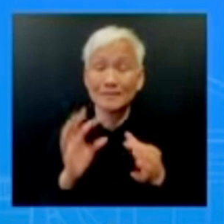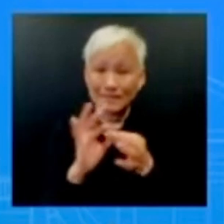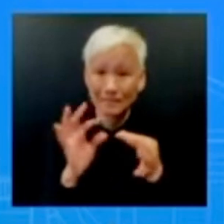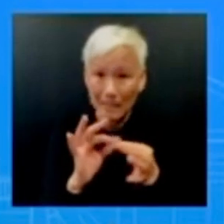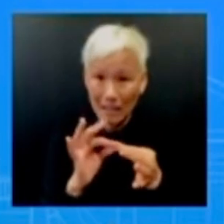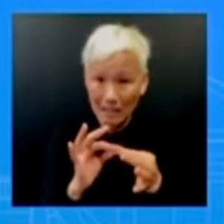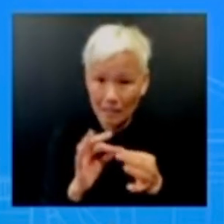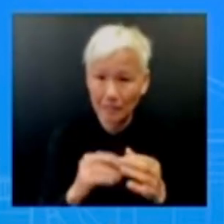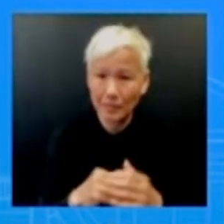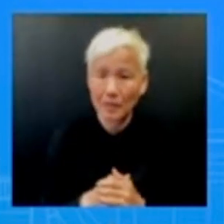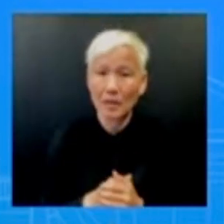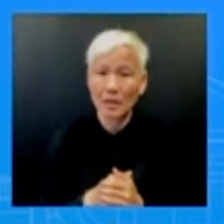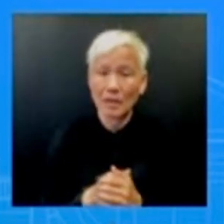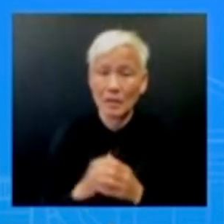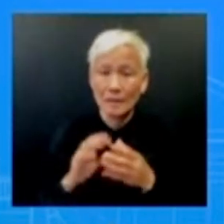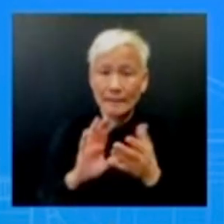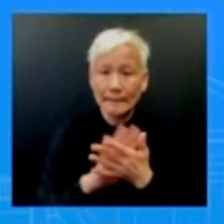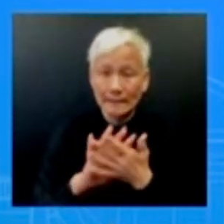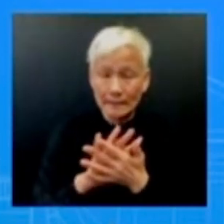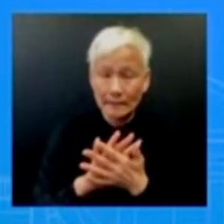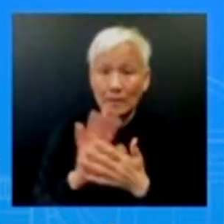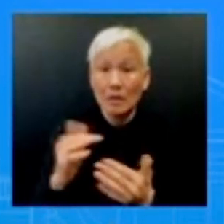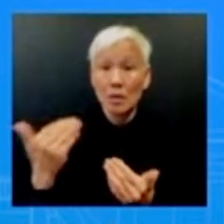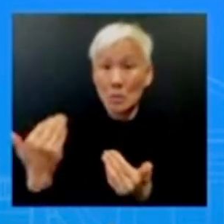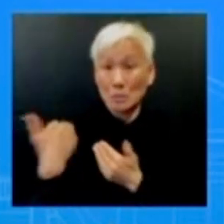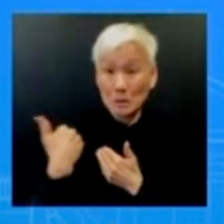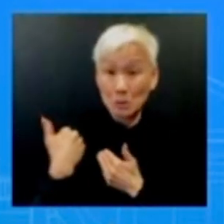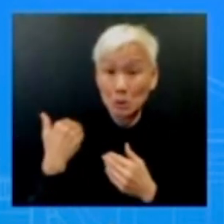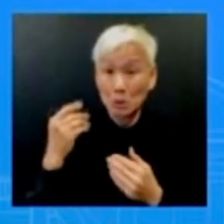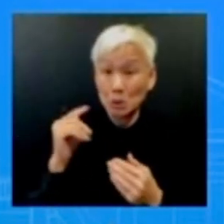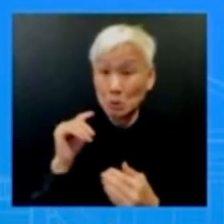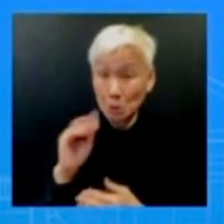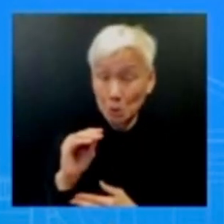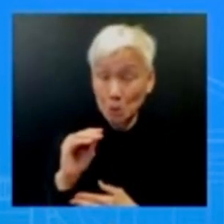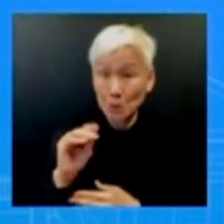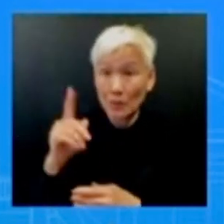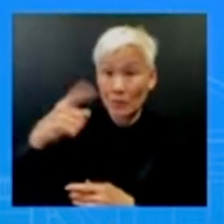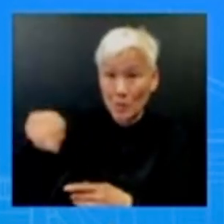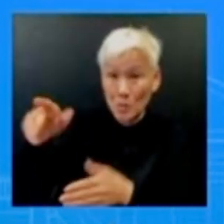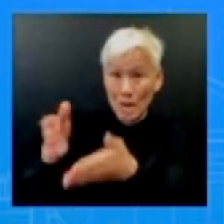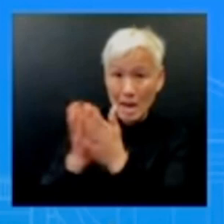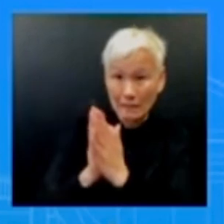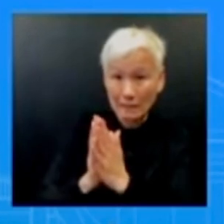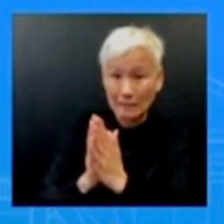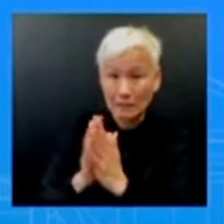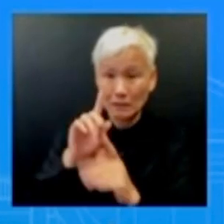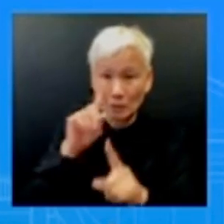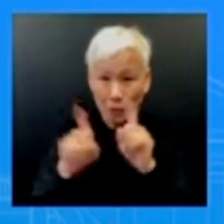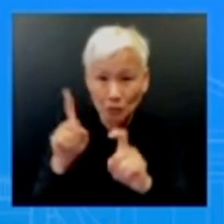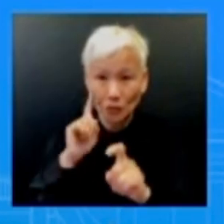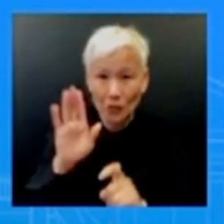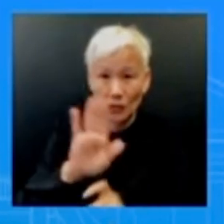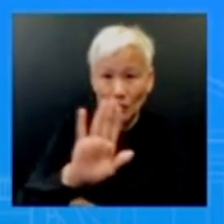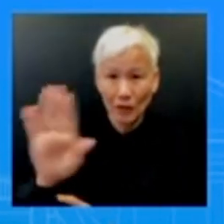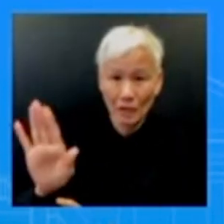Our responsibility is to them. We're here to ask questions on their behalf, to hold their government accountable, because they can't all be